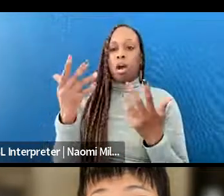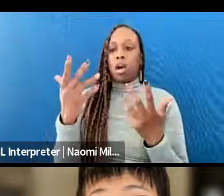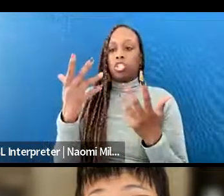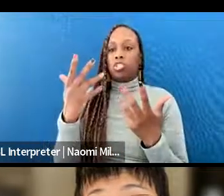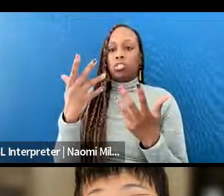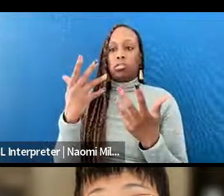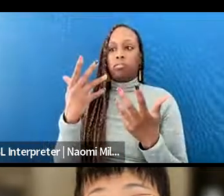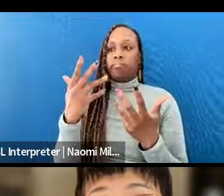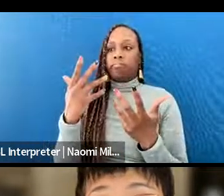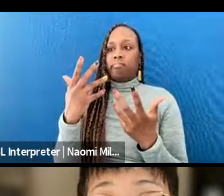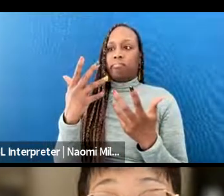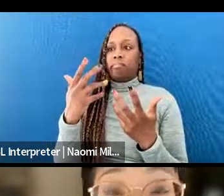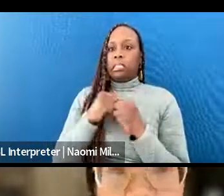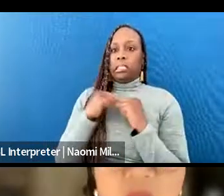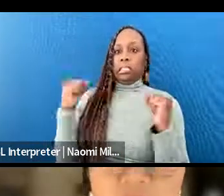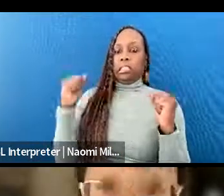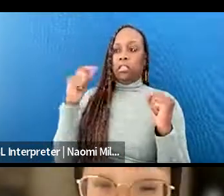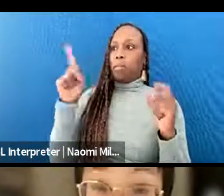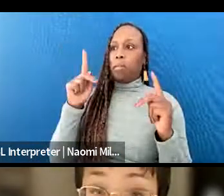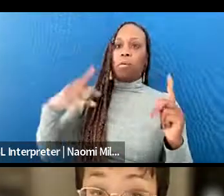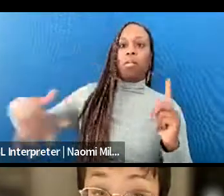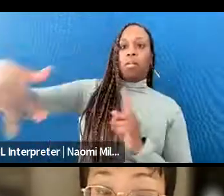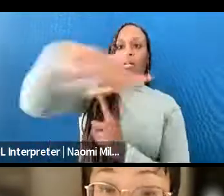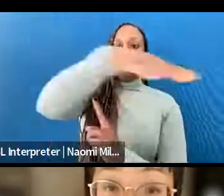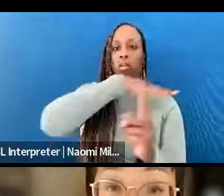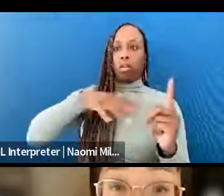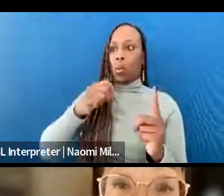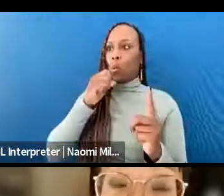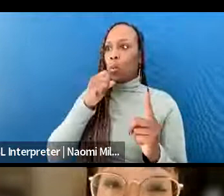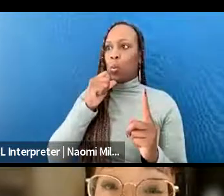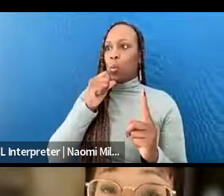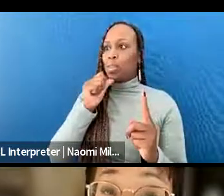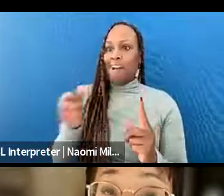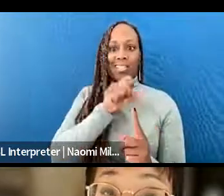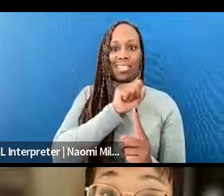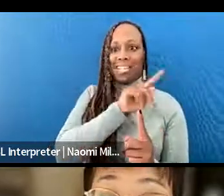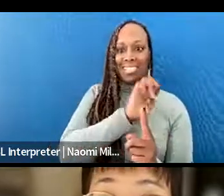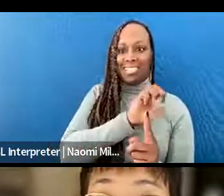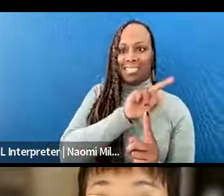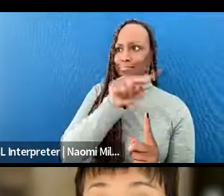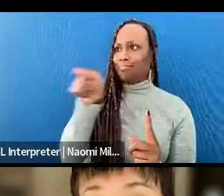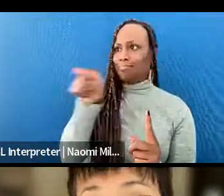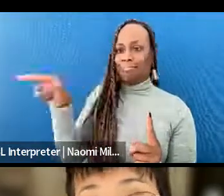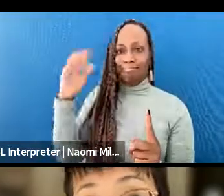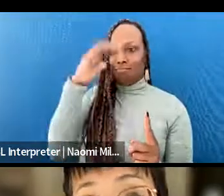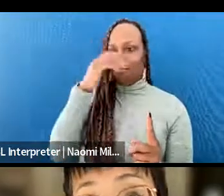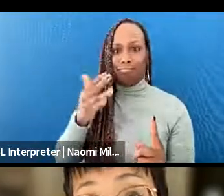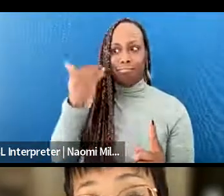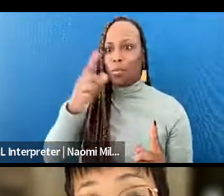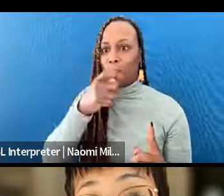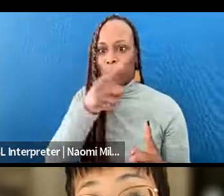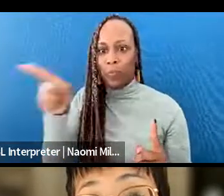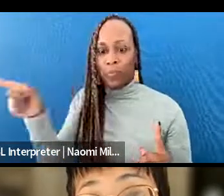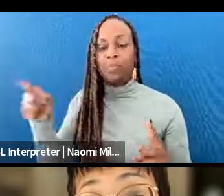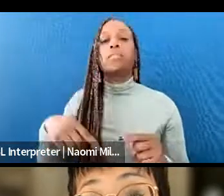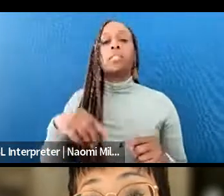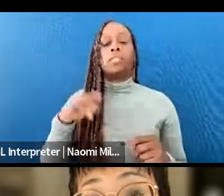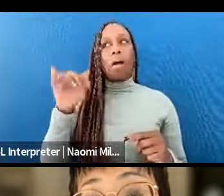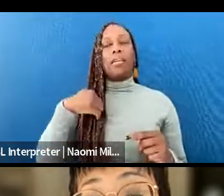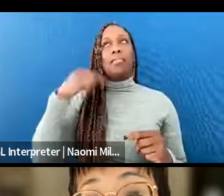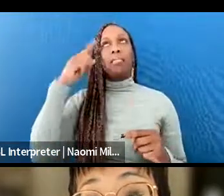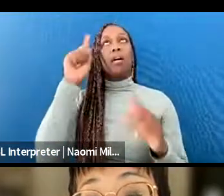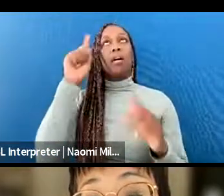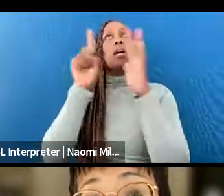for those around me that were not Stacy. And so I think that that's sort of what comes to mind when I'm